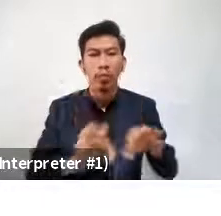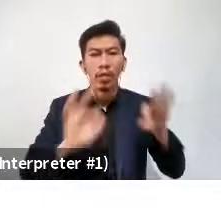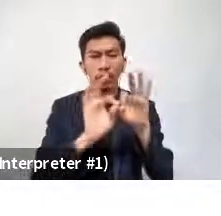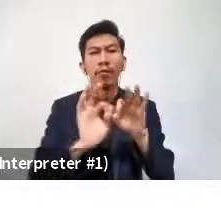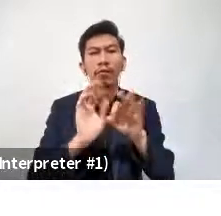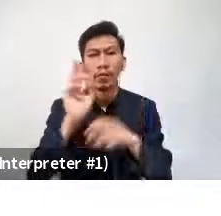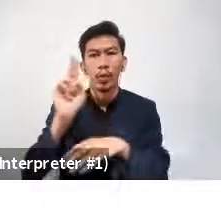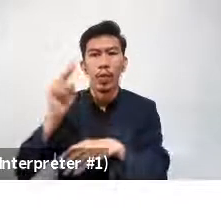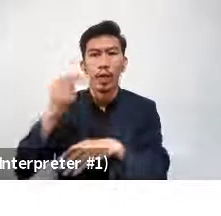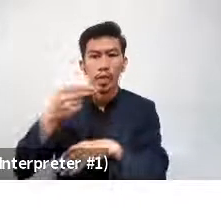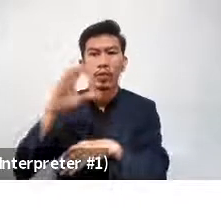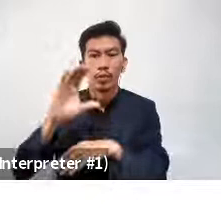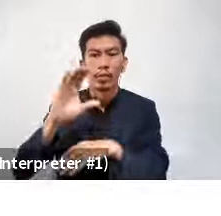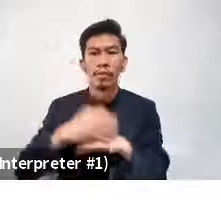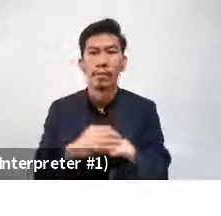So